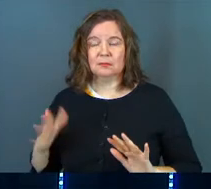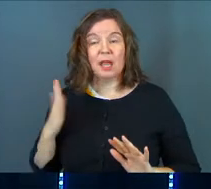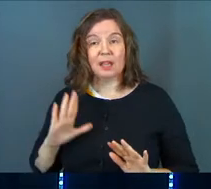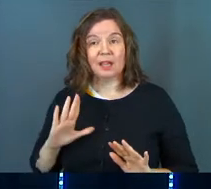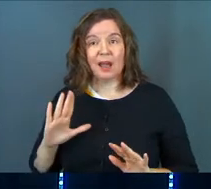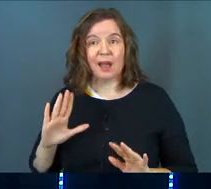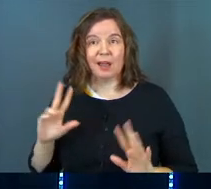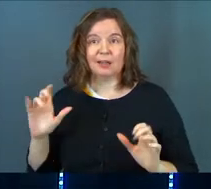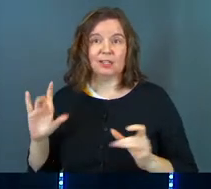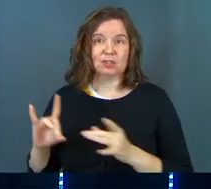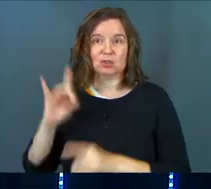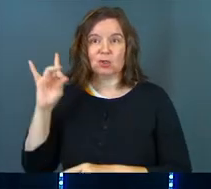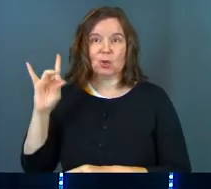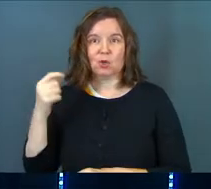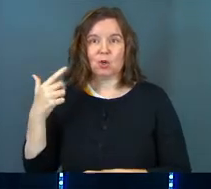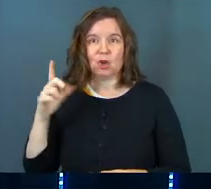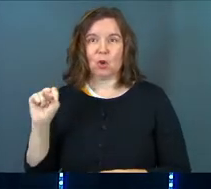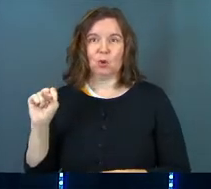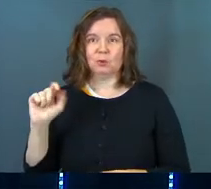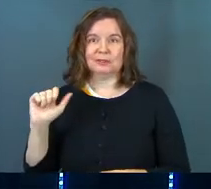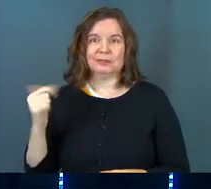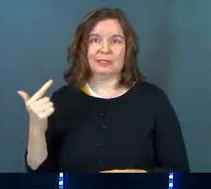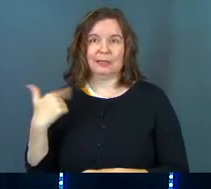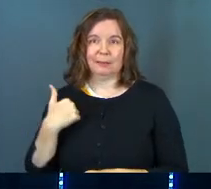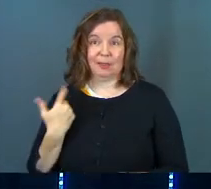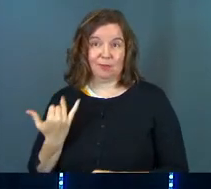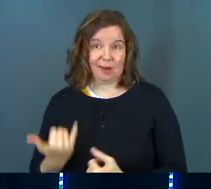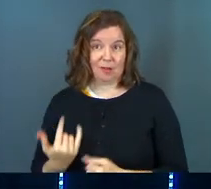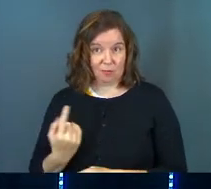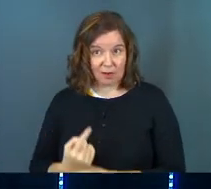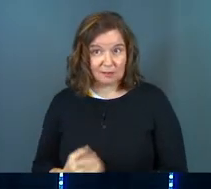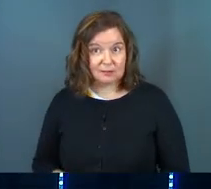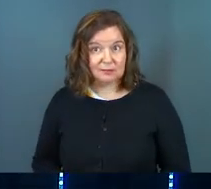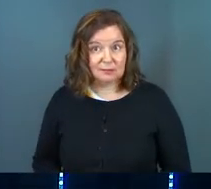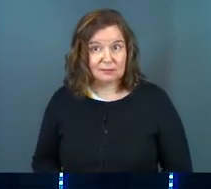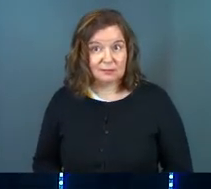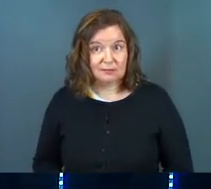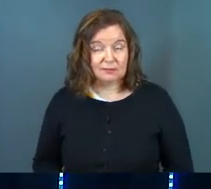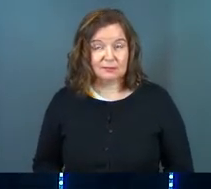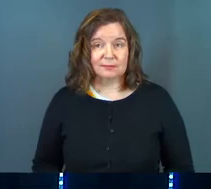And God's ghosting me right now. Right?